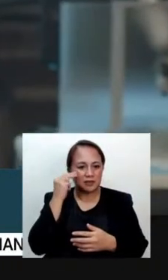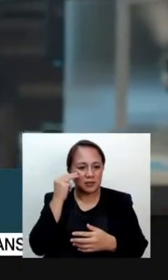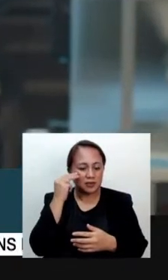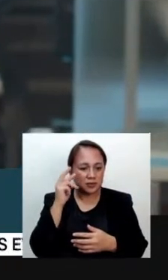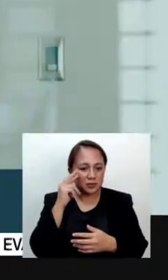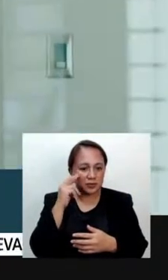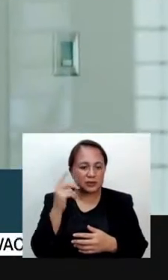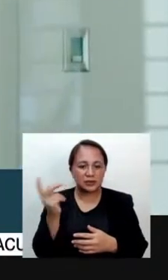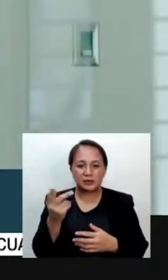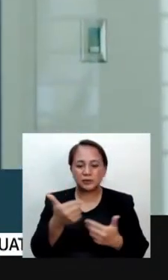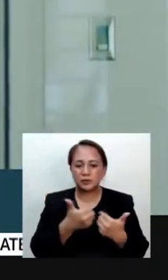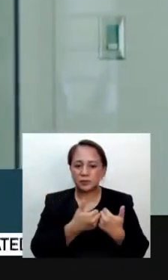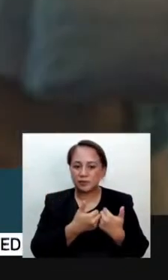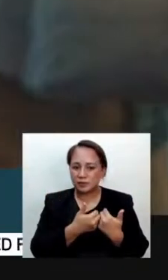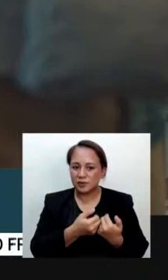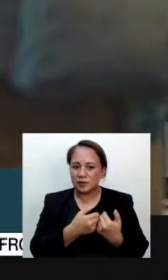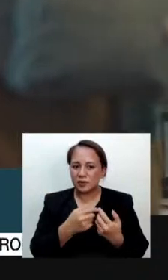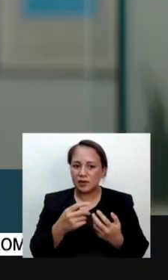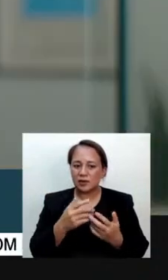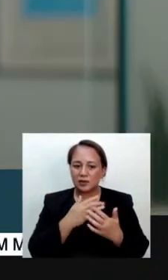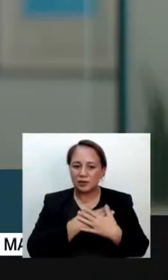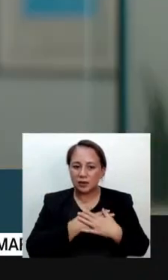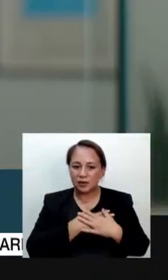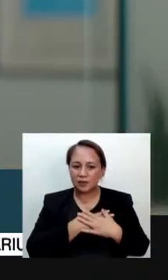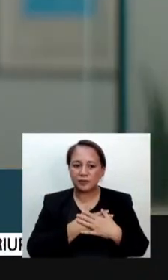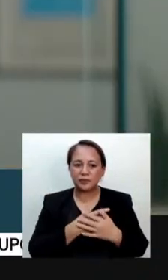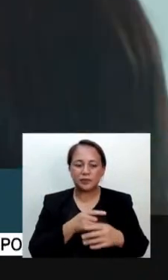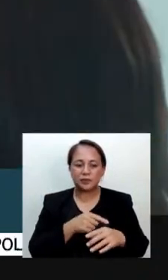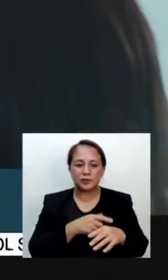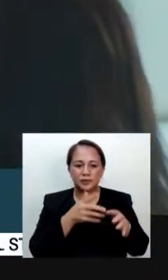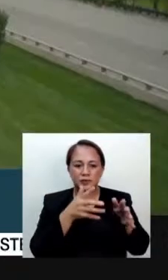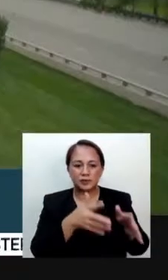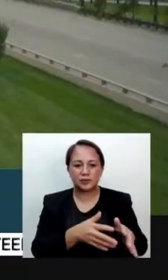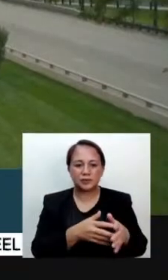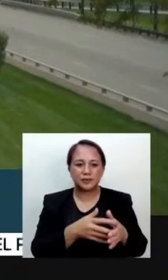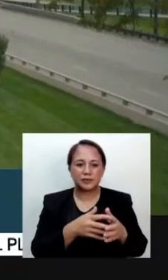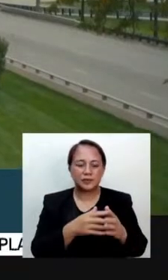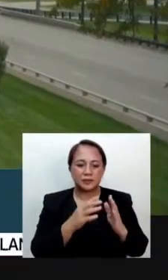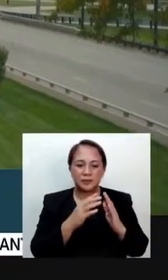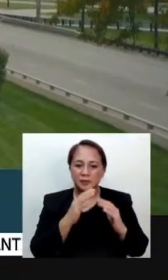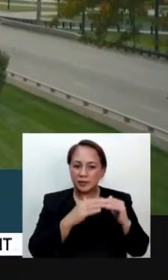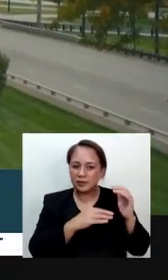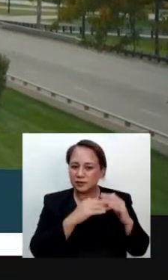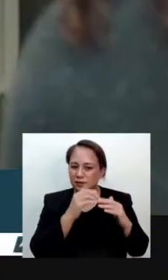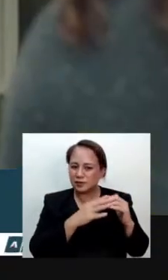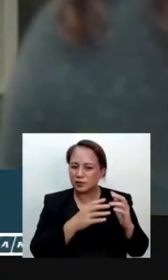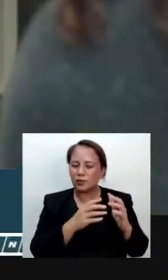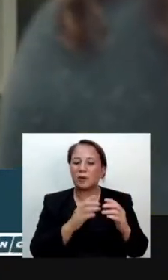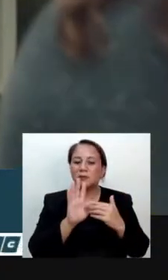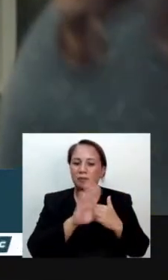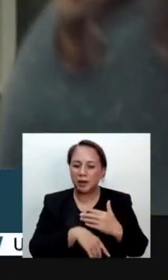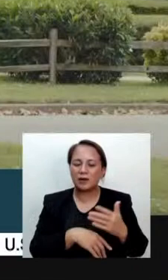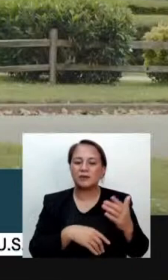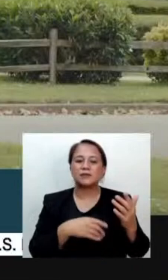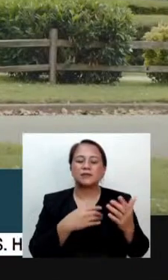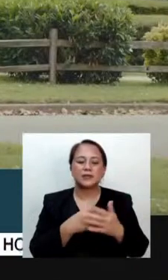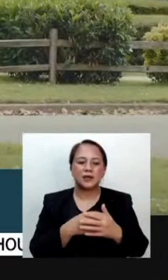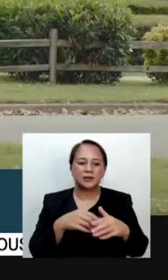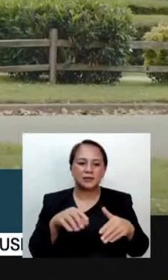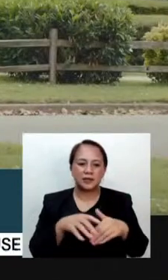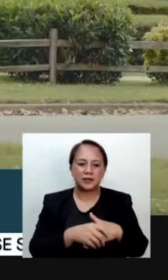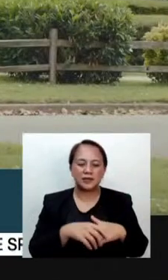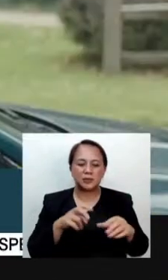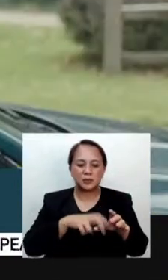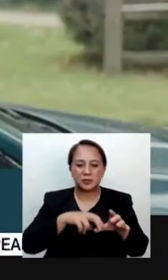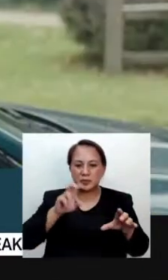couple whose passion for each other has long left the building. In order to revive their marriage, they go on a digital detox weekend.